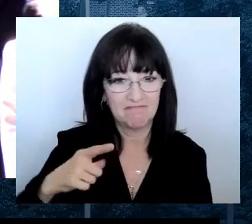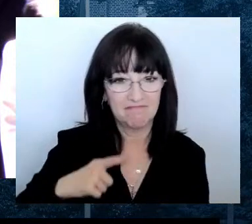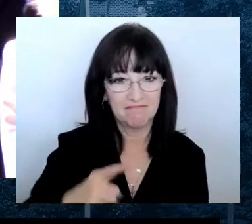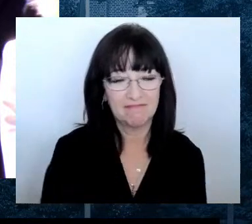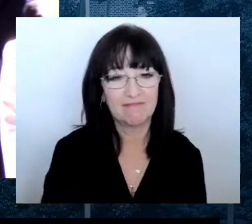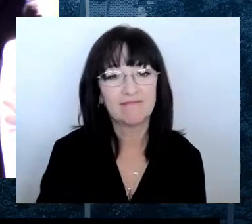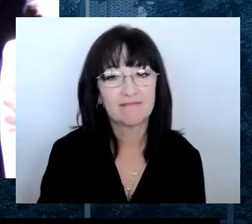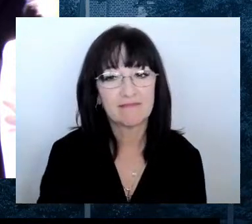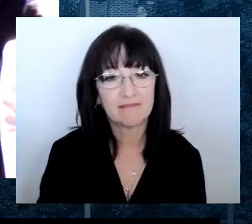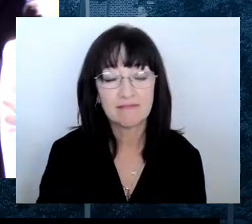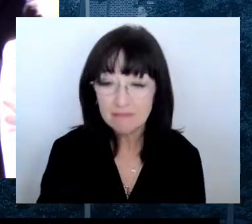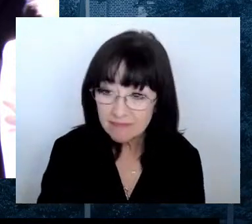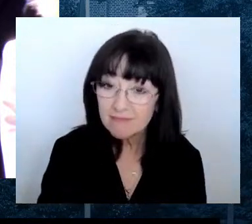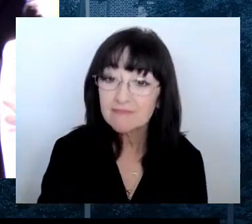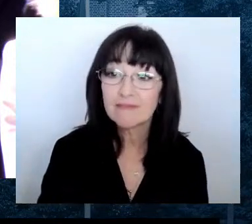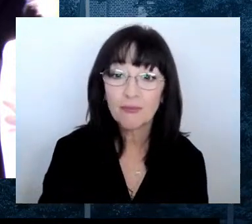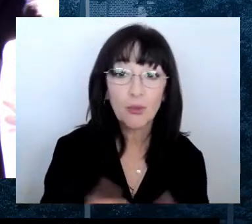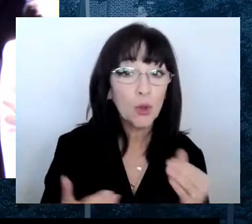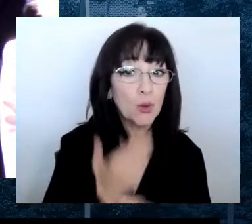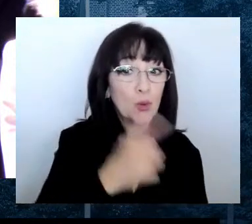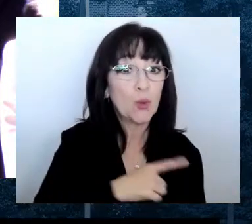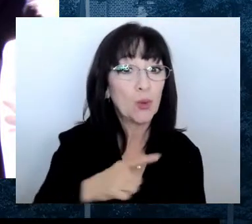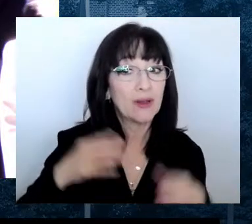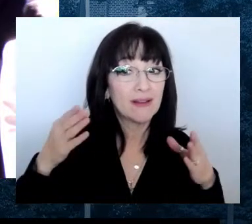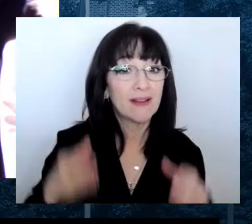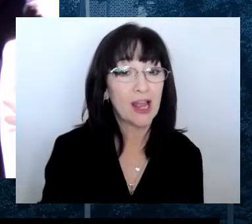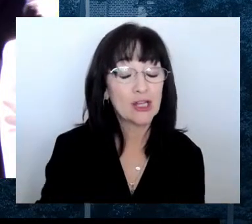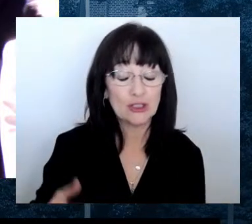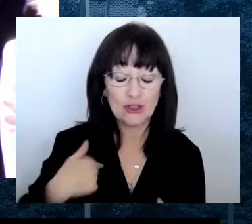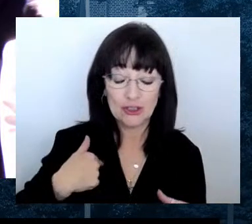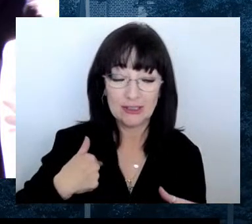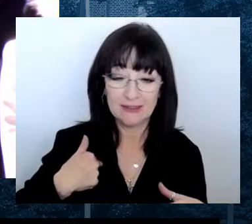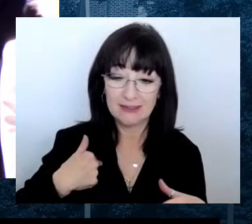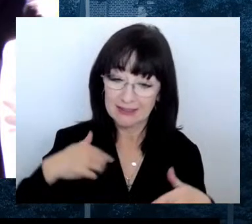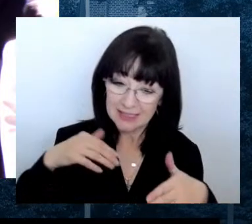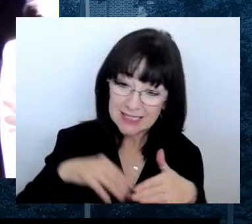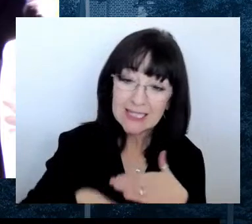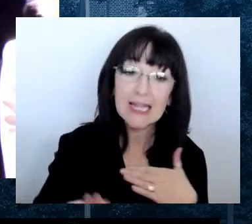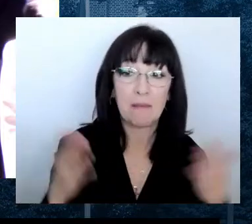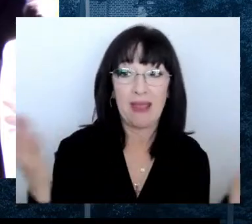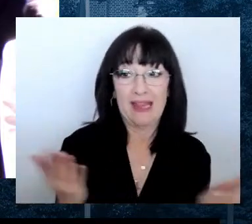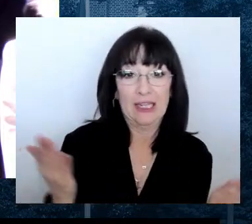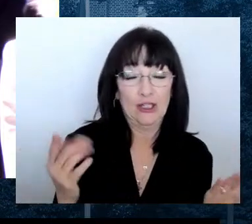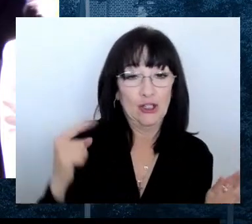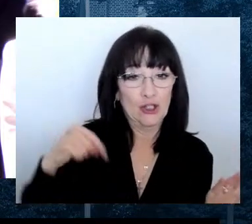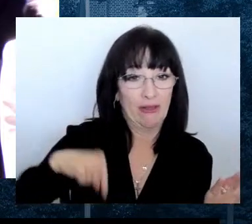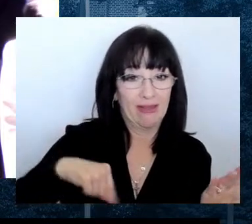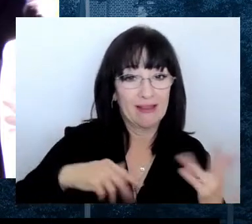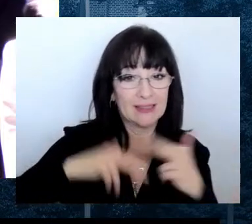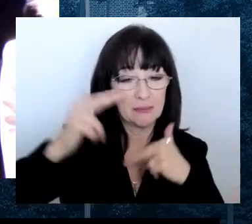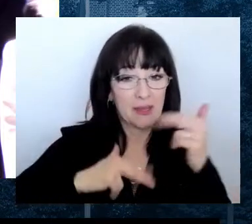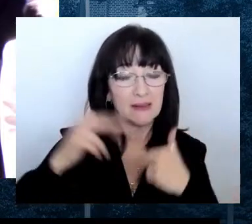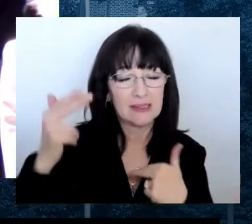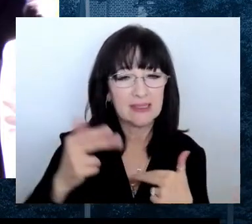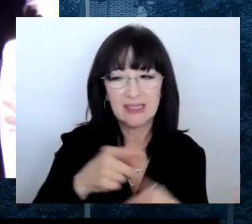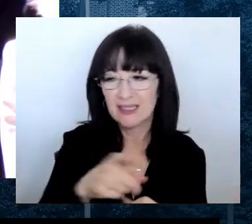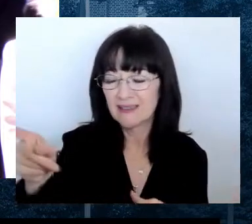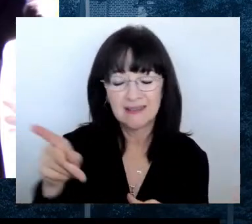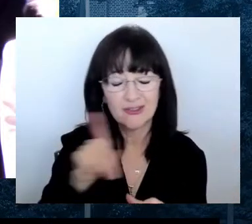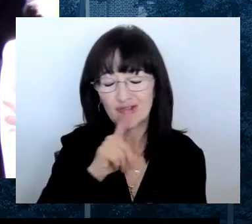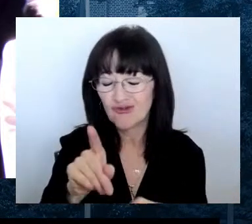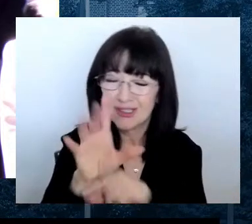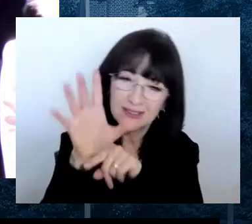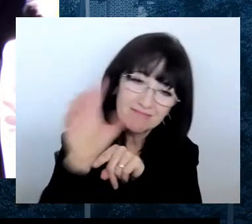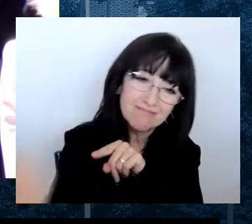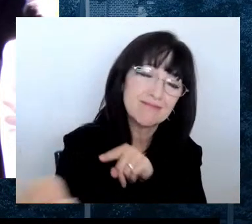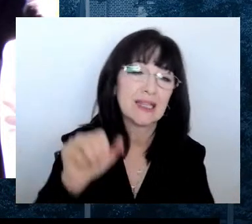Speaking of new legislators, I came into this building with some of the most amazing people that I could have ever asked for, and the entire freshman class in